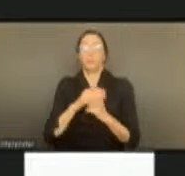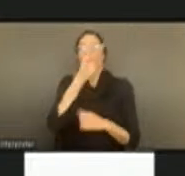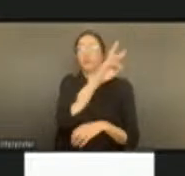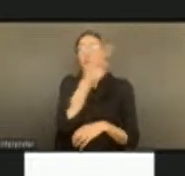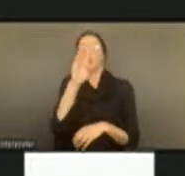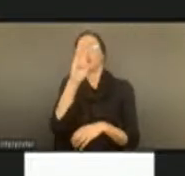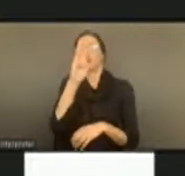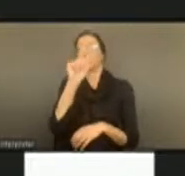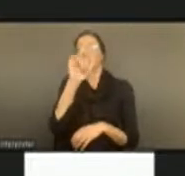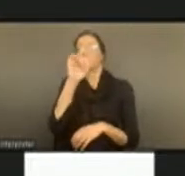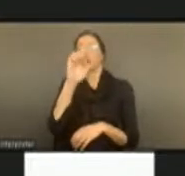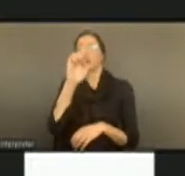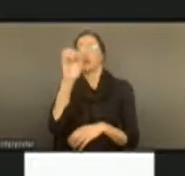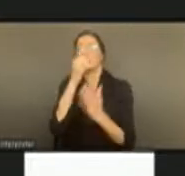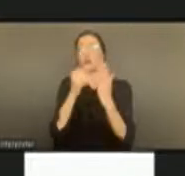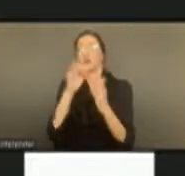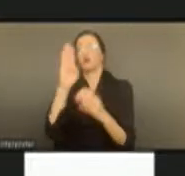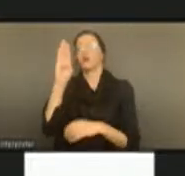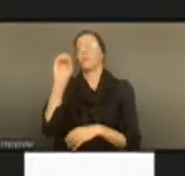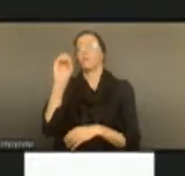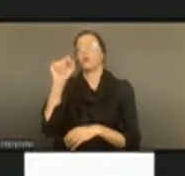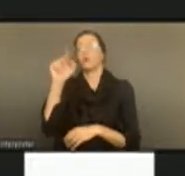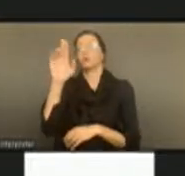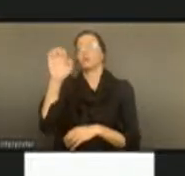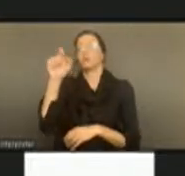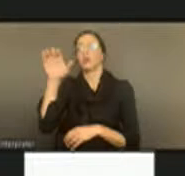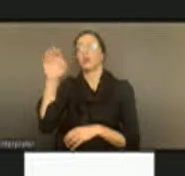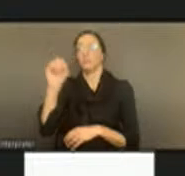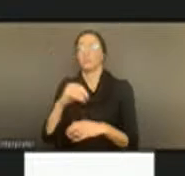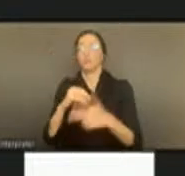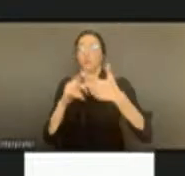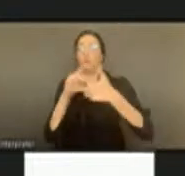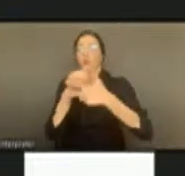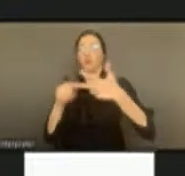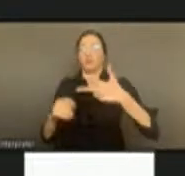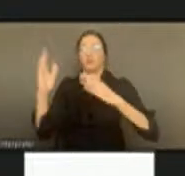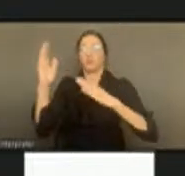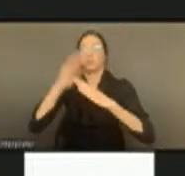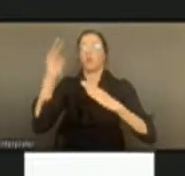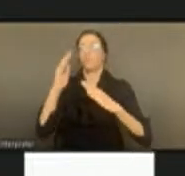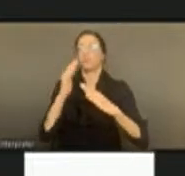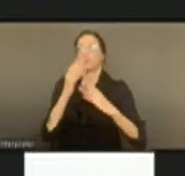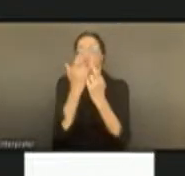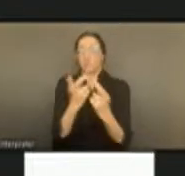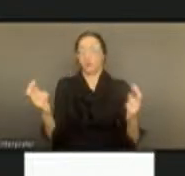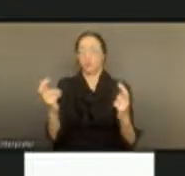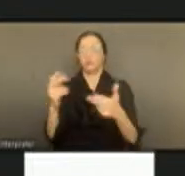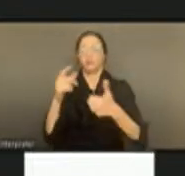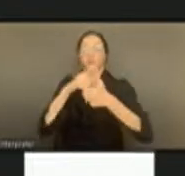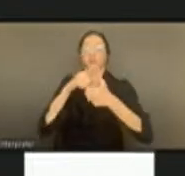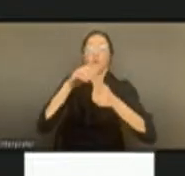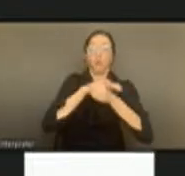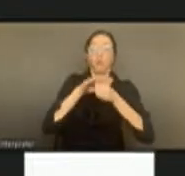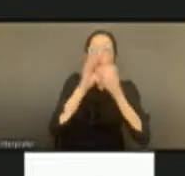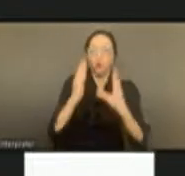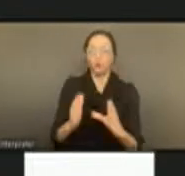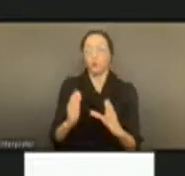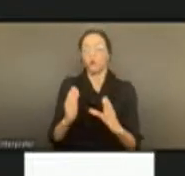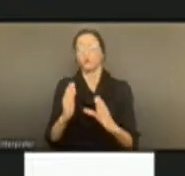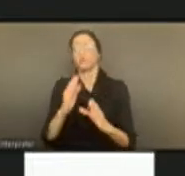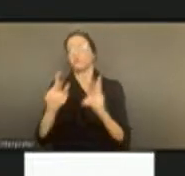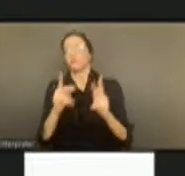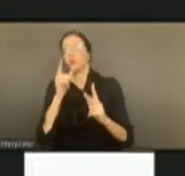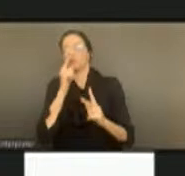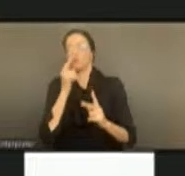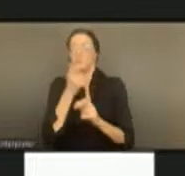www.bayeartboutique.com. Our three top power sources: tourists, locals, natives. We need to create a system combining them to create a greater impact on our future. Miami